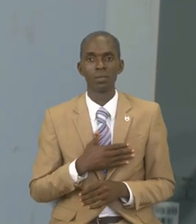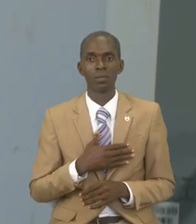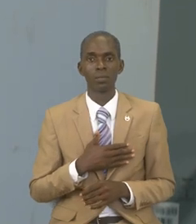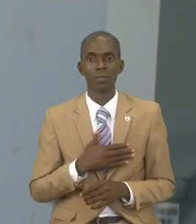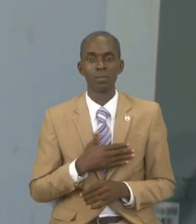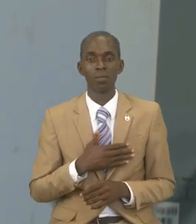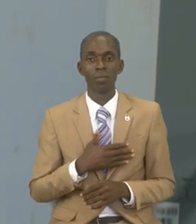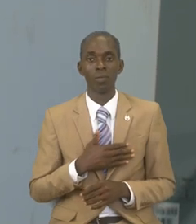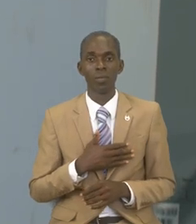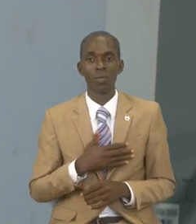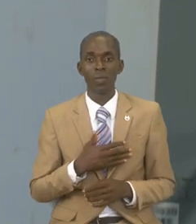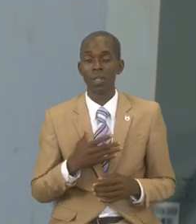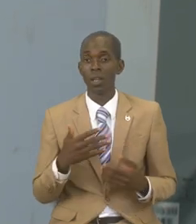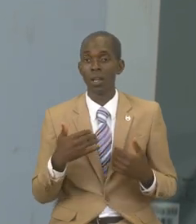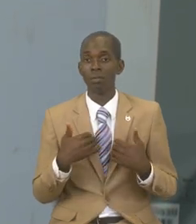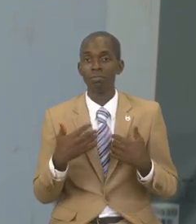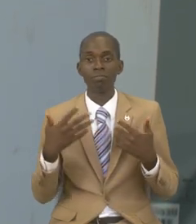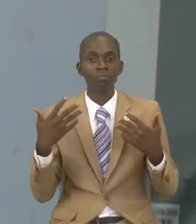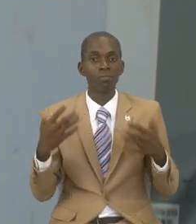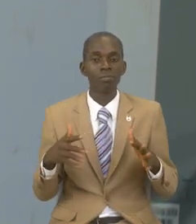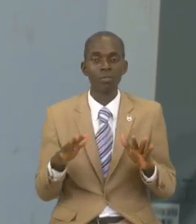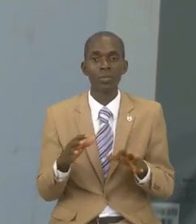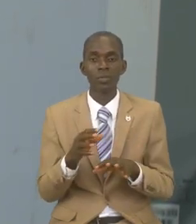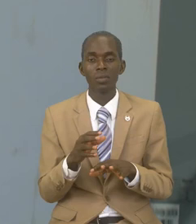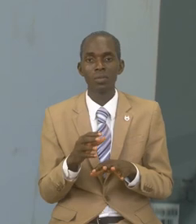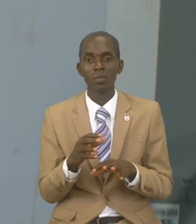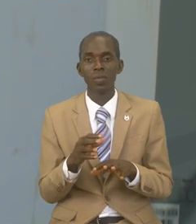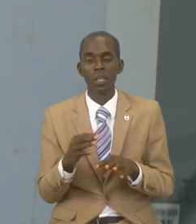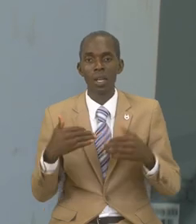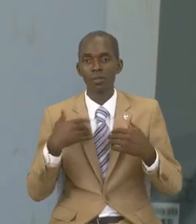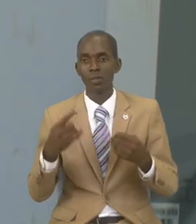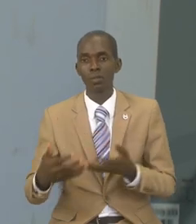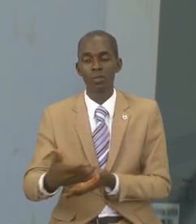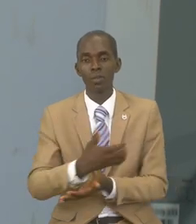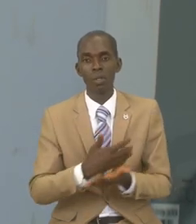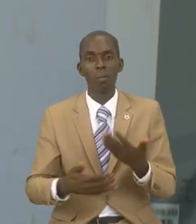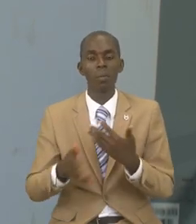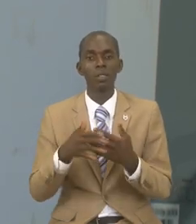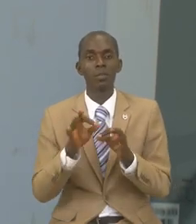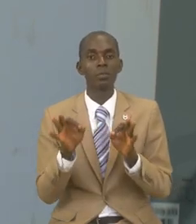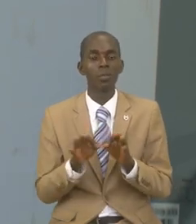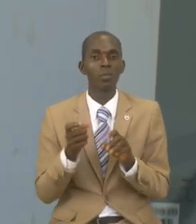Have we finished? Because I see some people returning. Supervisors, can you wave to us